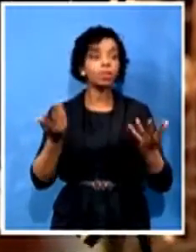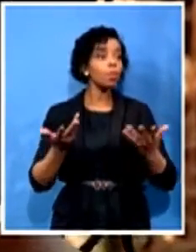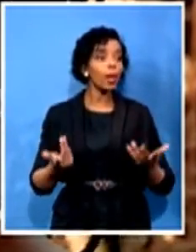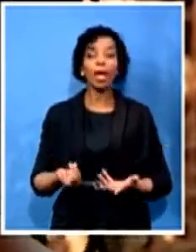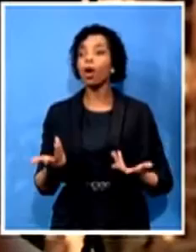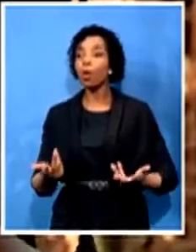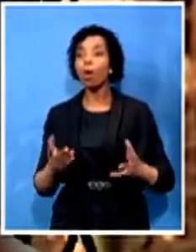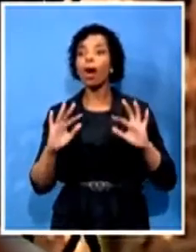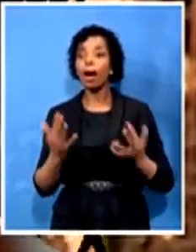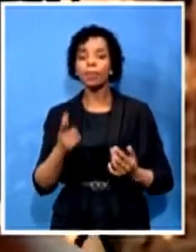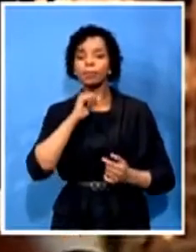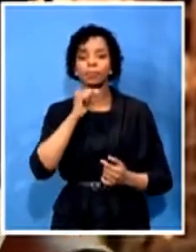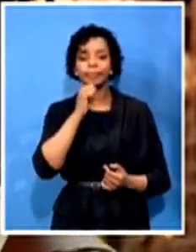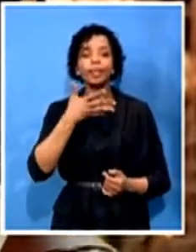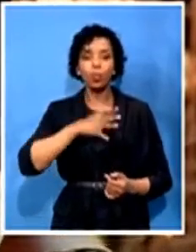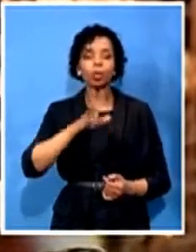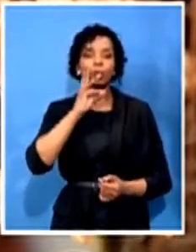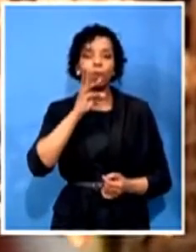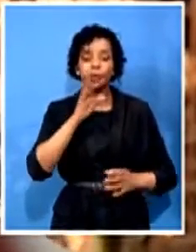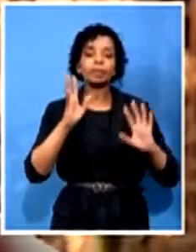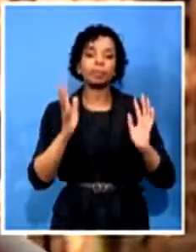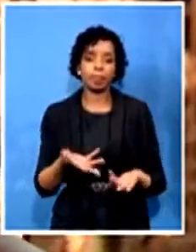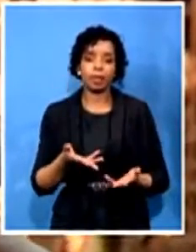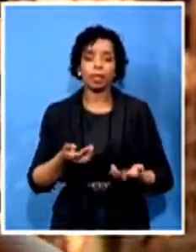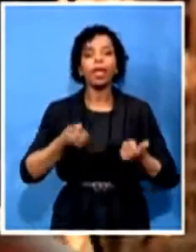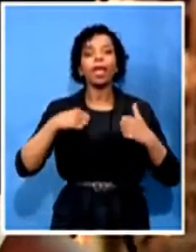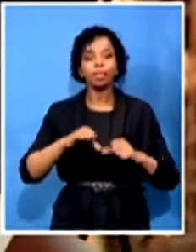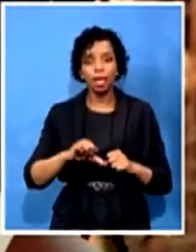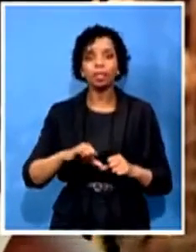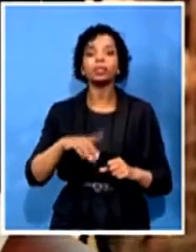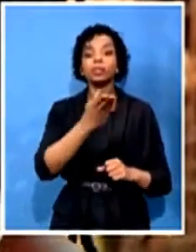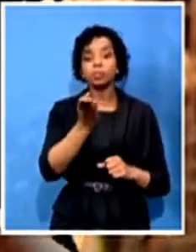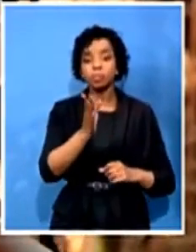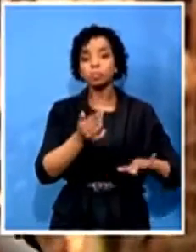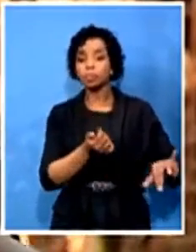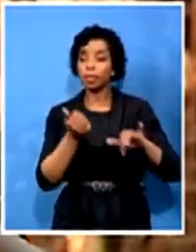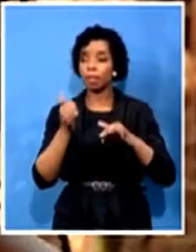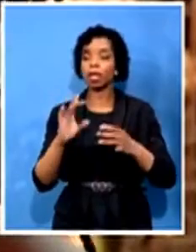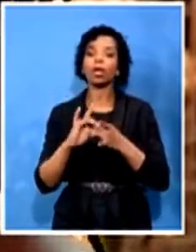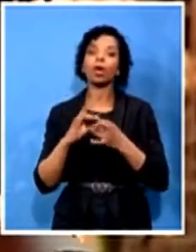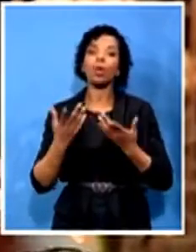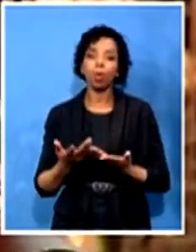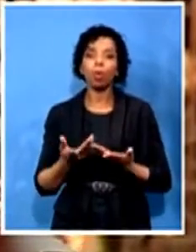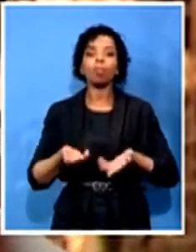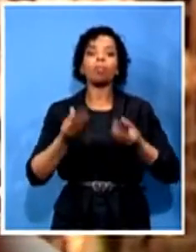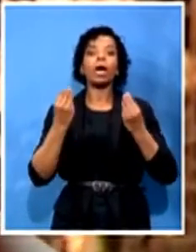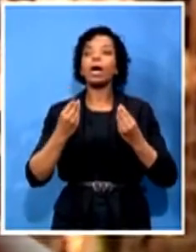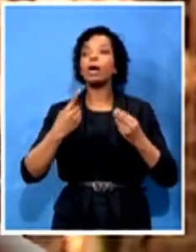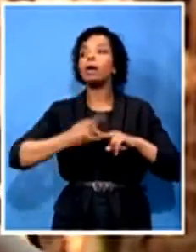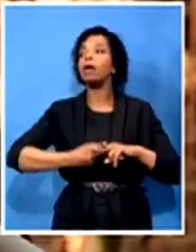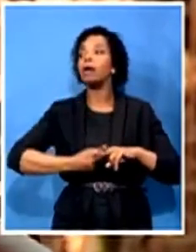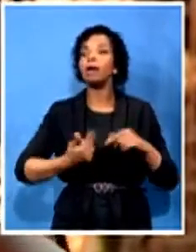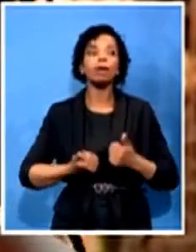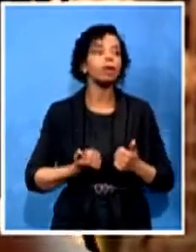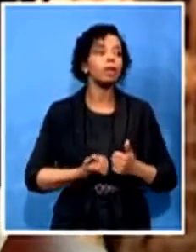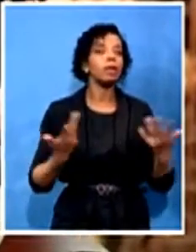the moment I then go back home with sexually transmitted infections, I go back home with a pregnancy, they're going to tell me to go